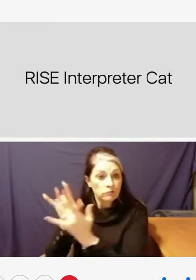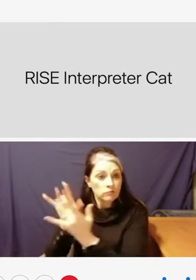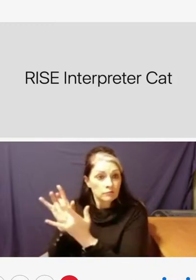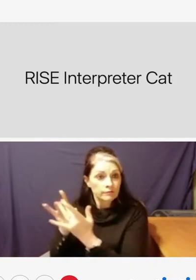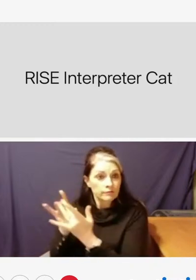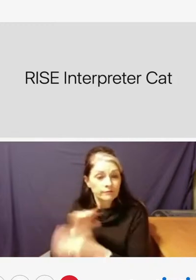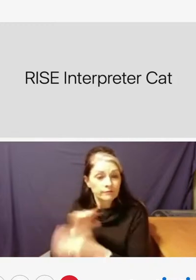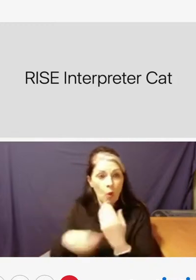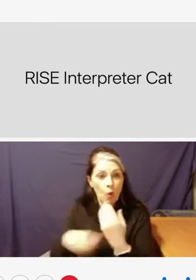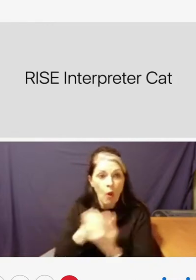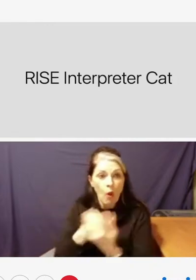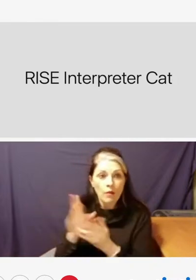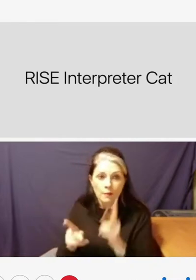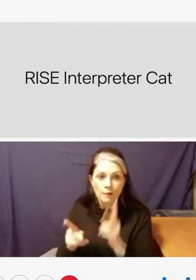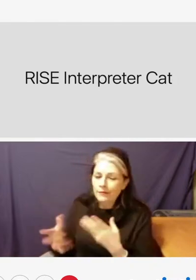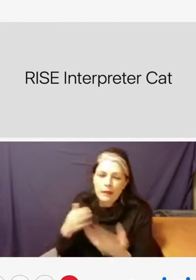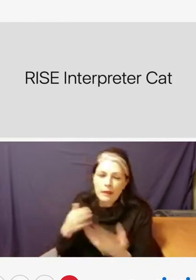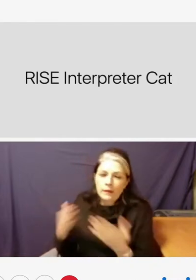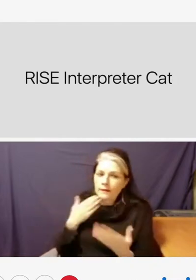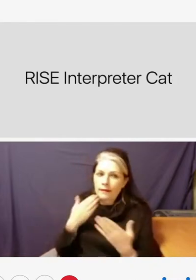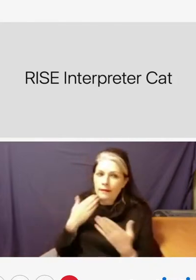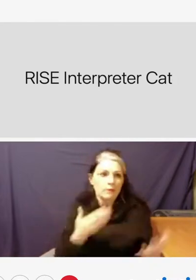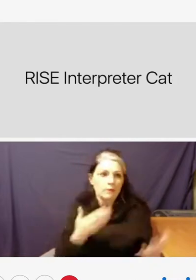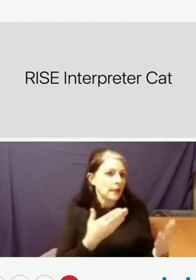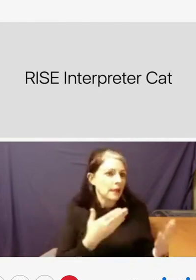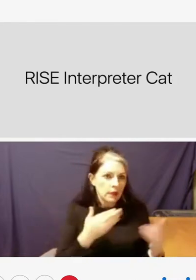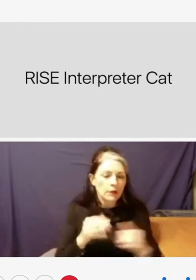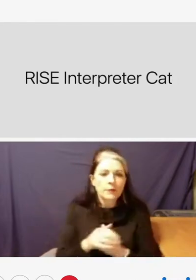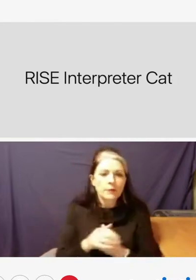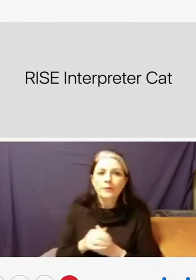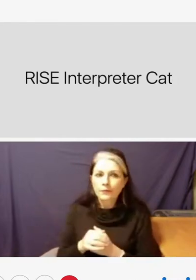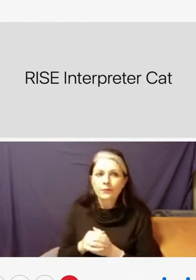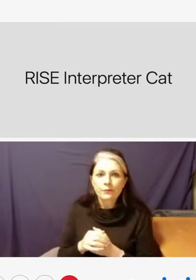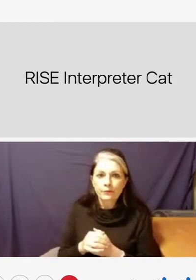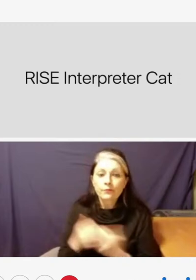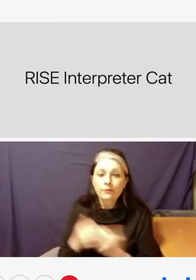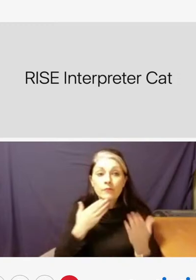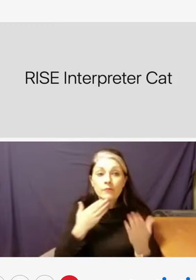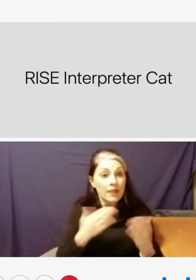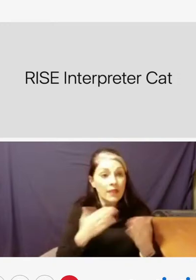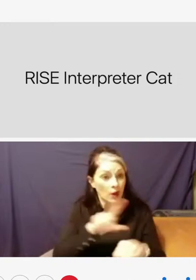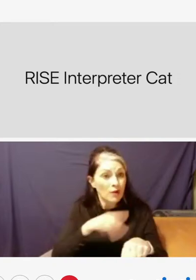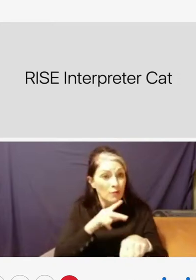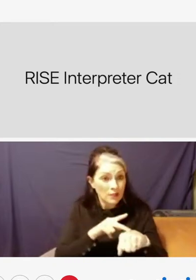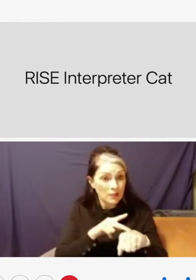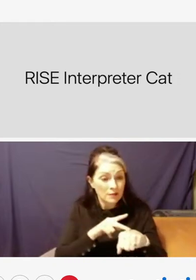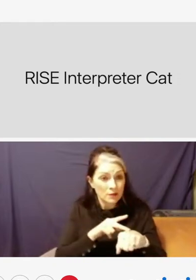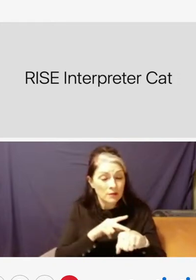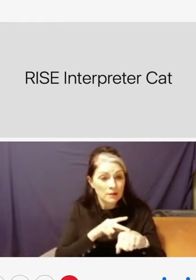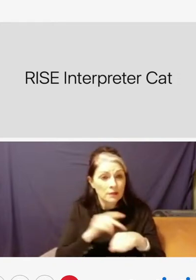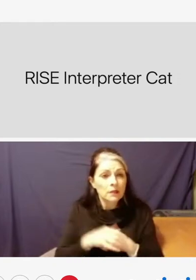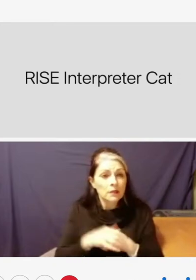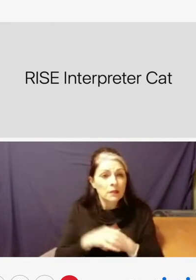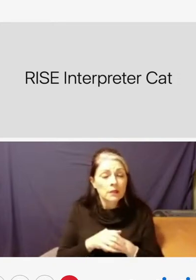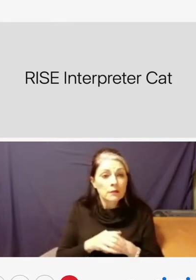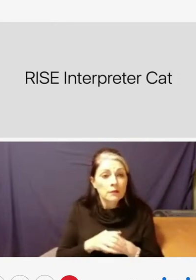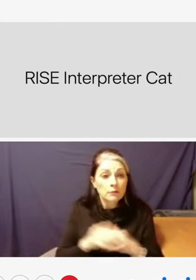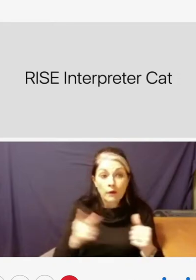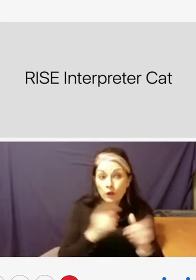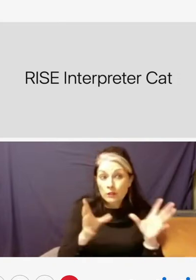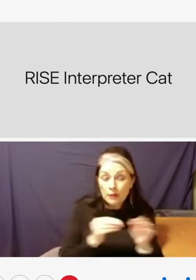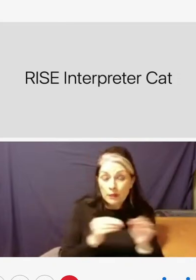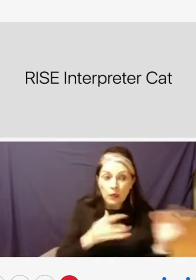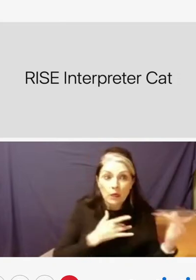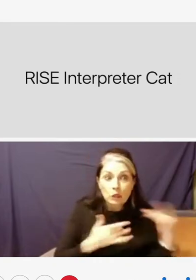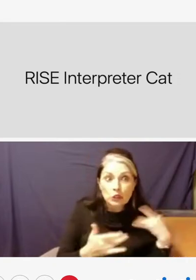you no thank you Dr man and yeah just I do want to thank our principes because it it we went from our first meeting where lots of concerns and then I met with